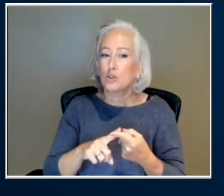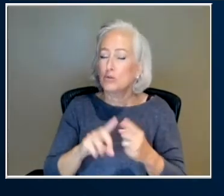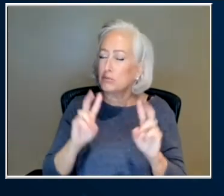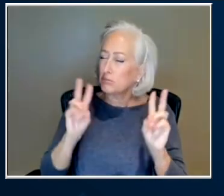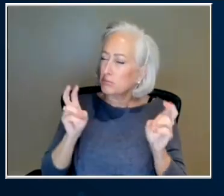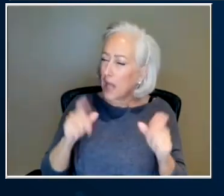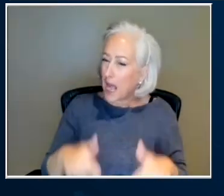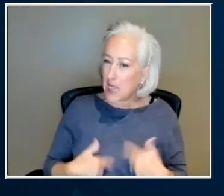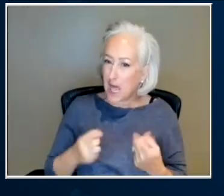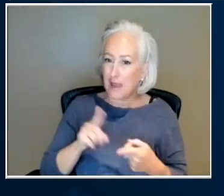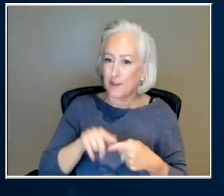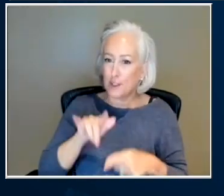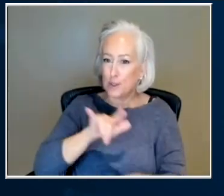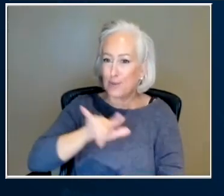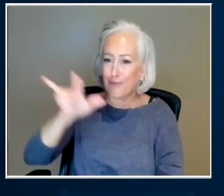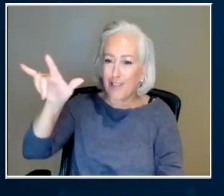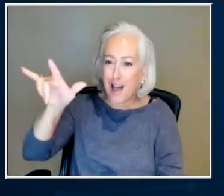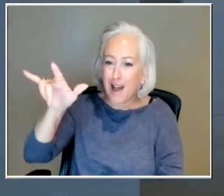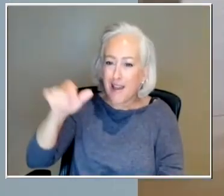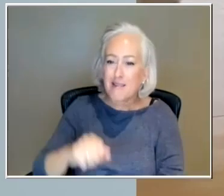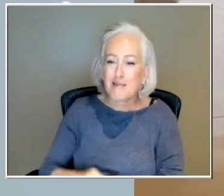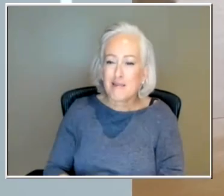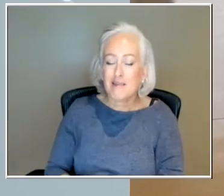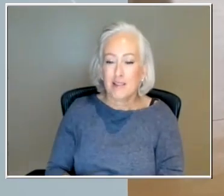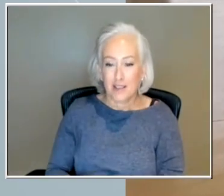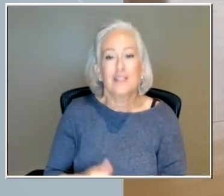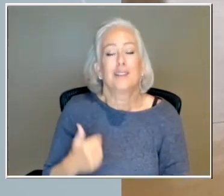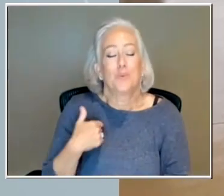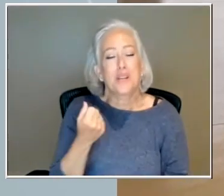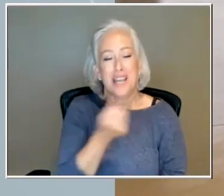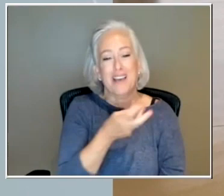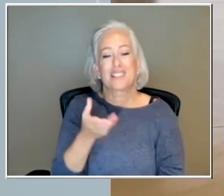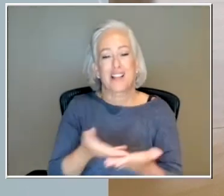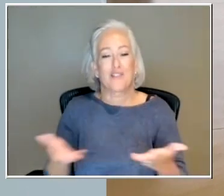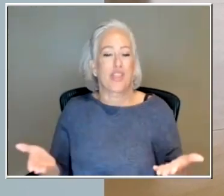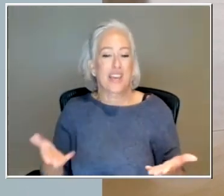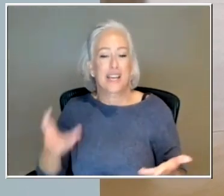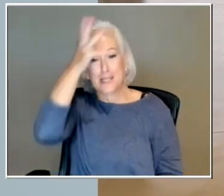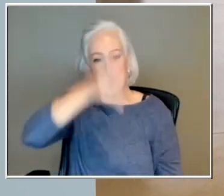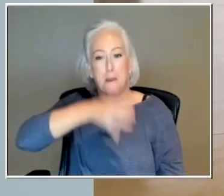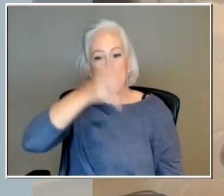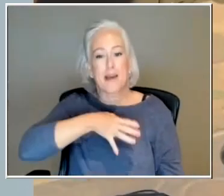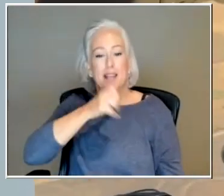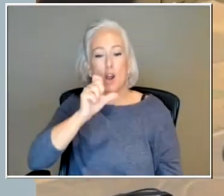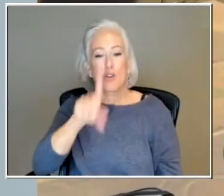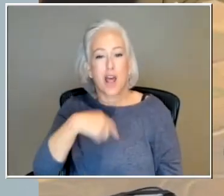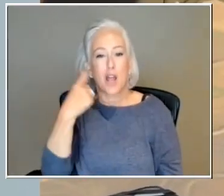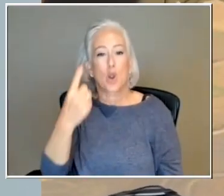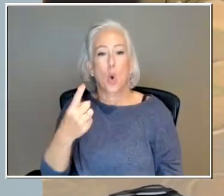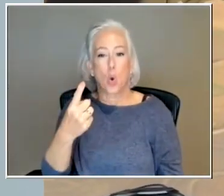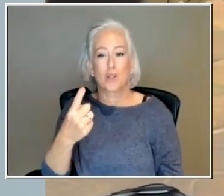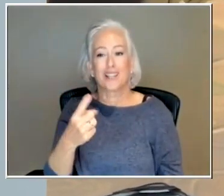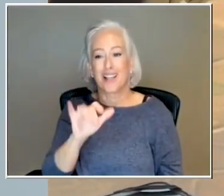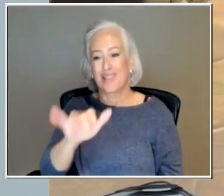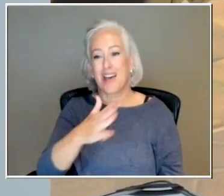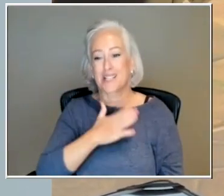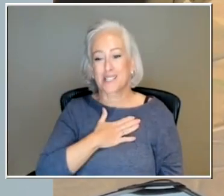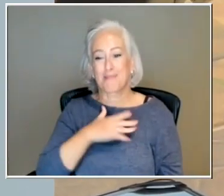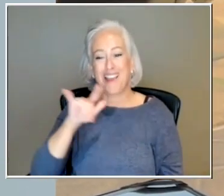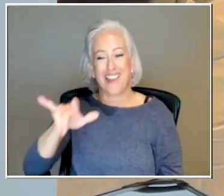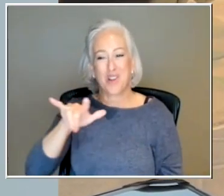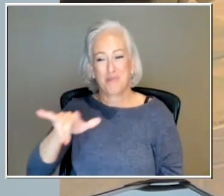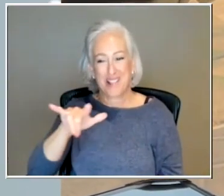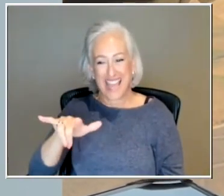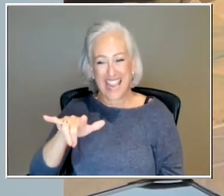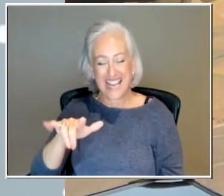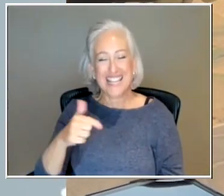hearing? Well, I have several things you can do, and men are not just exclusive to, yeah, that's my airplane. And